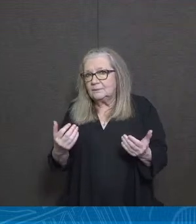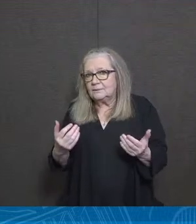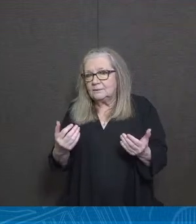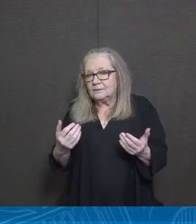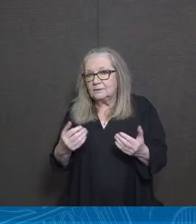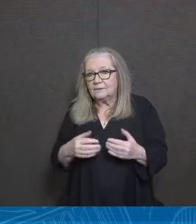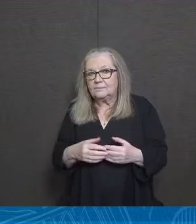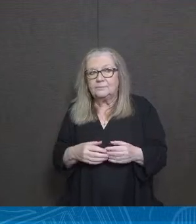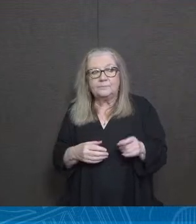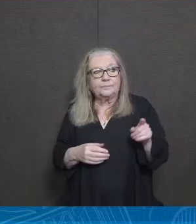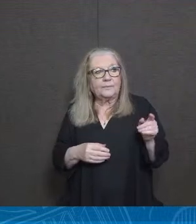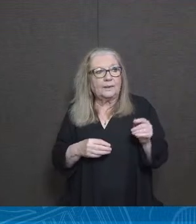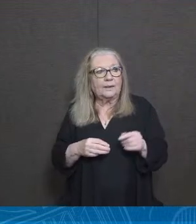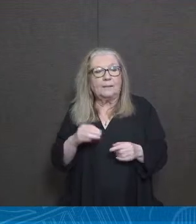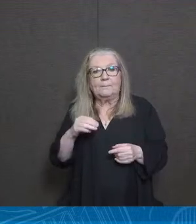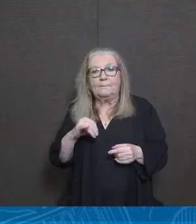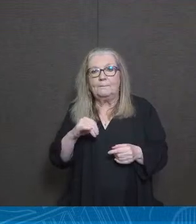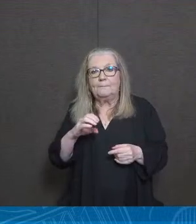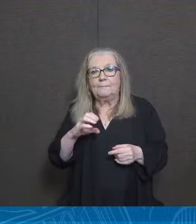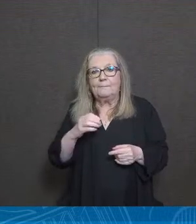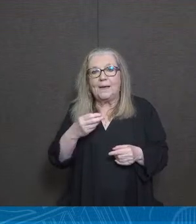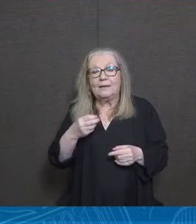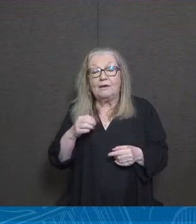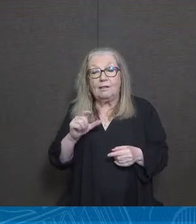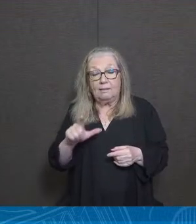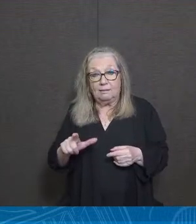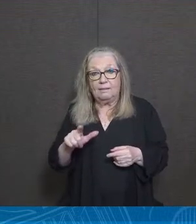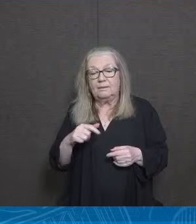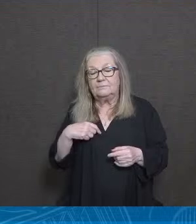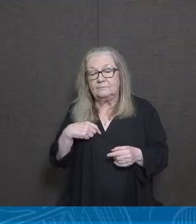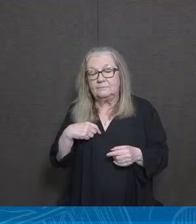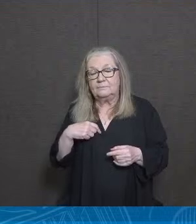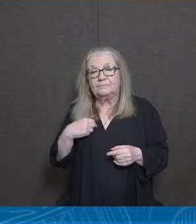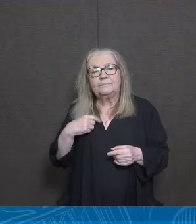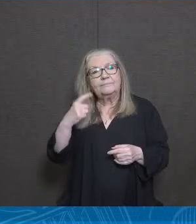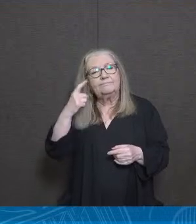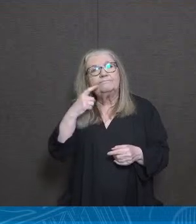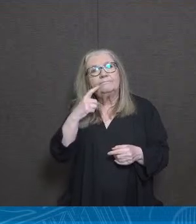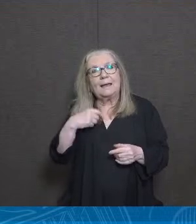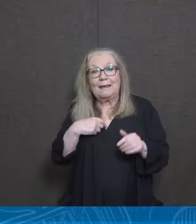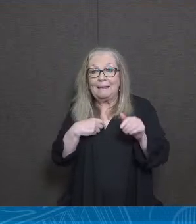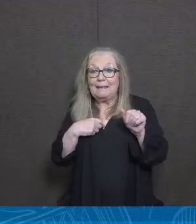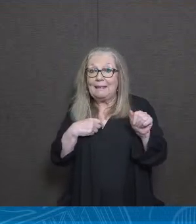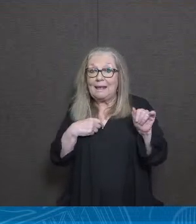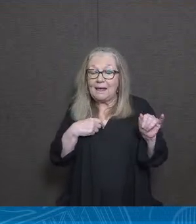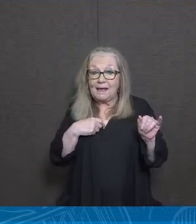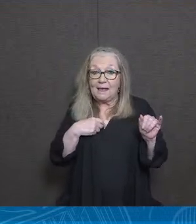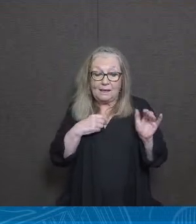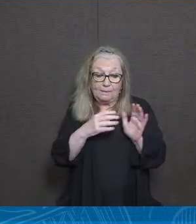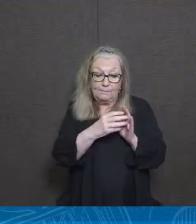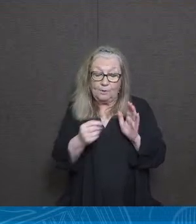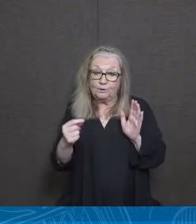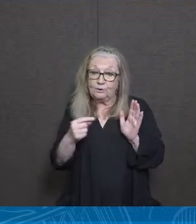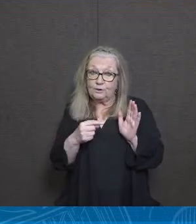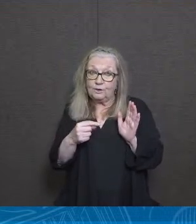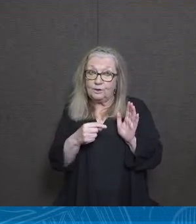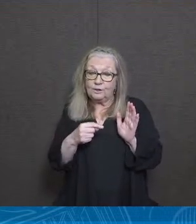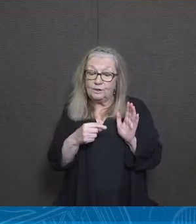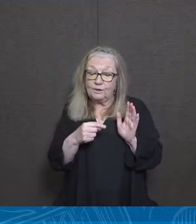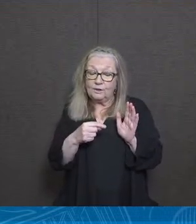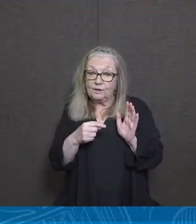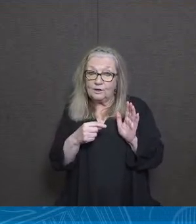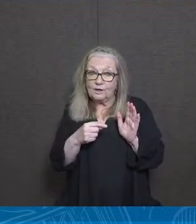comments? For numerical weather prediction, AI models have